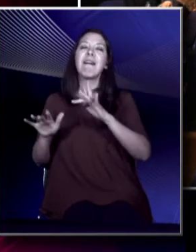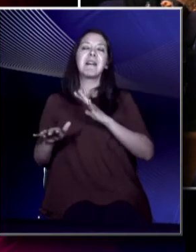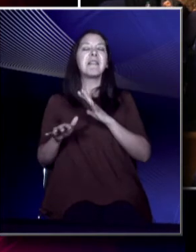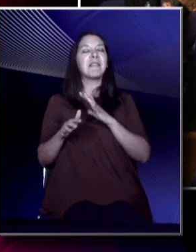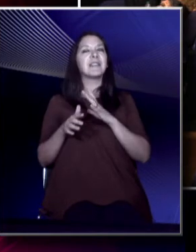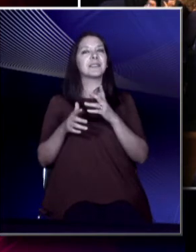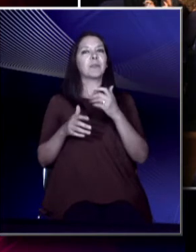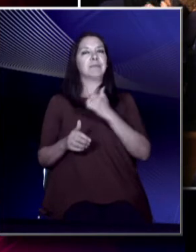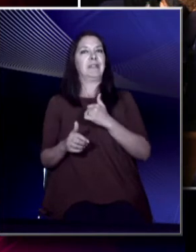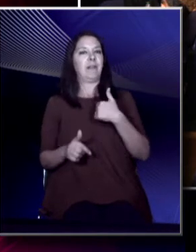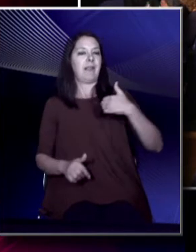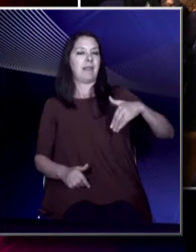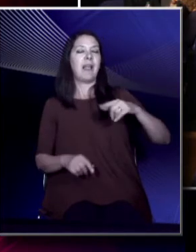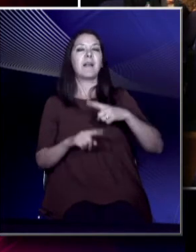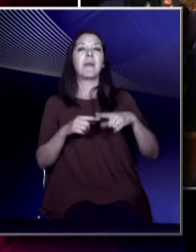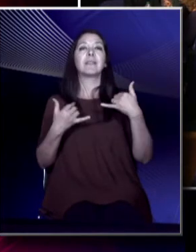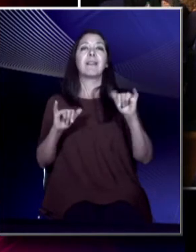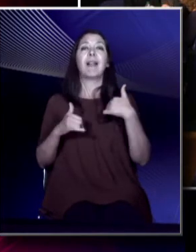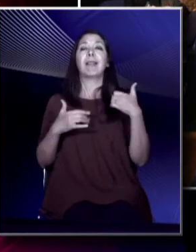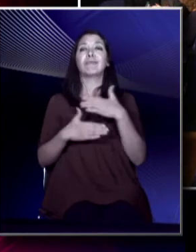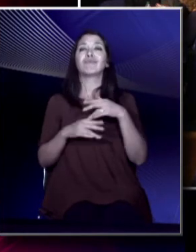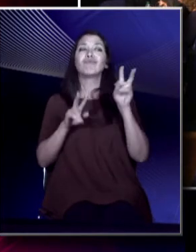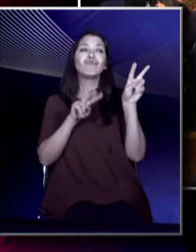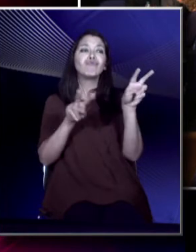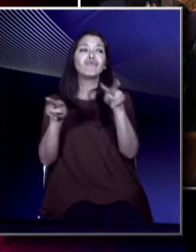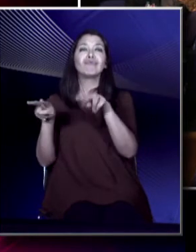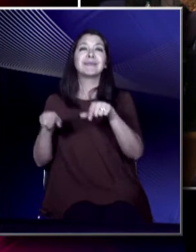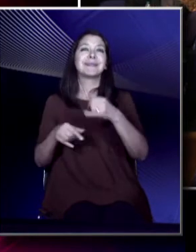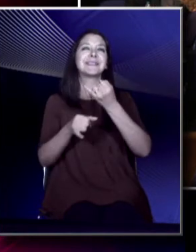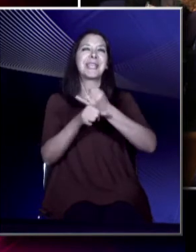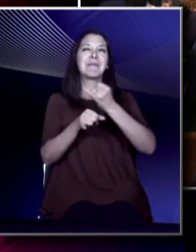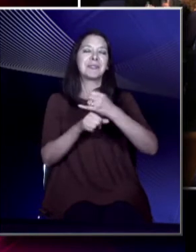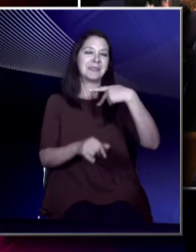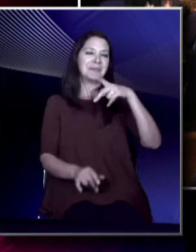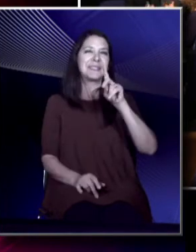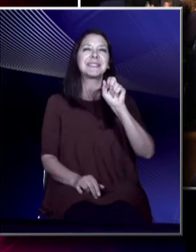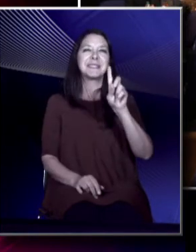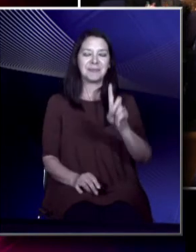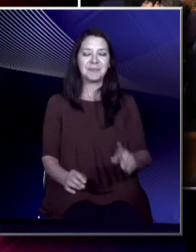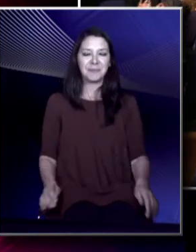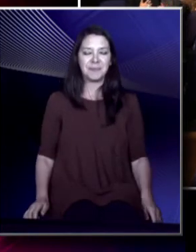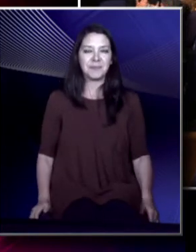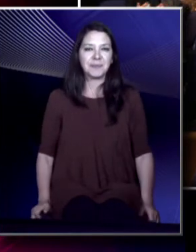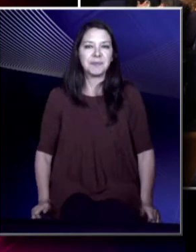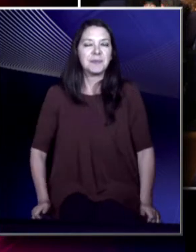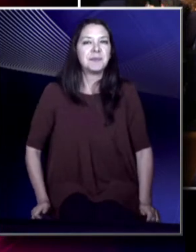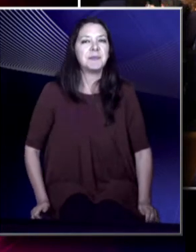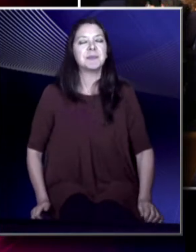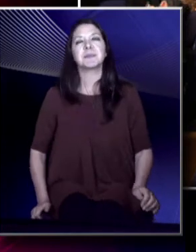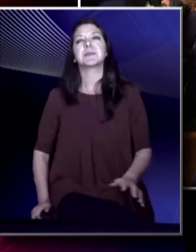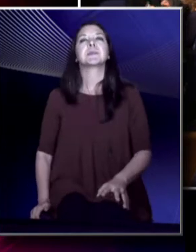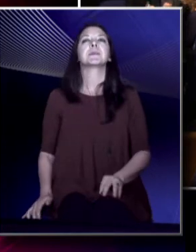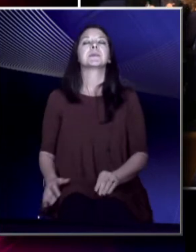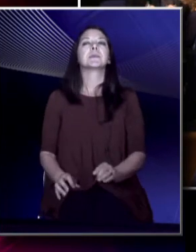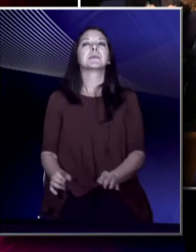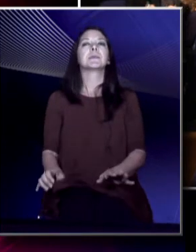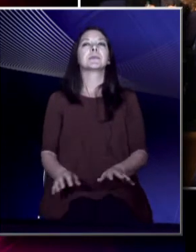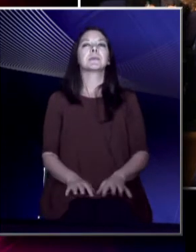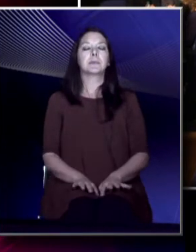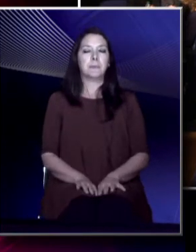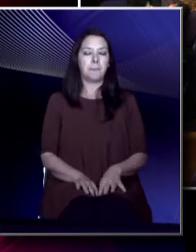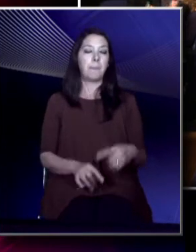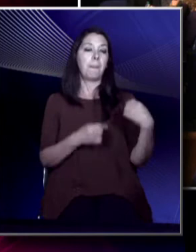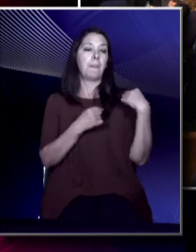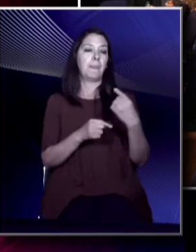it was great to see the campus as well as I walked through. I wanted to take this opportunity this is just finishing my second month